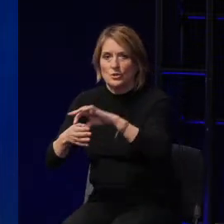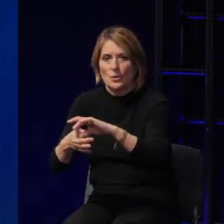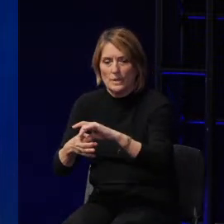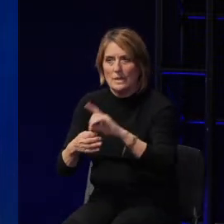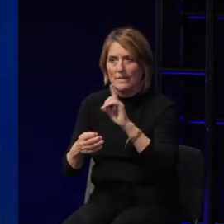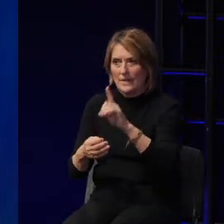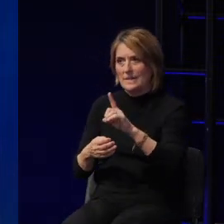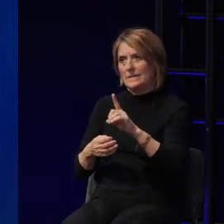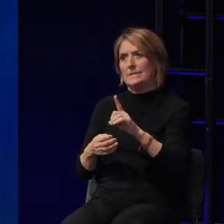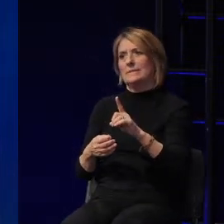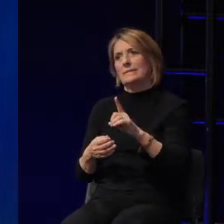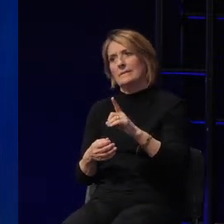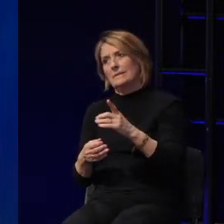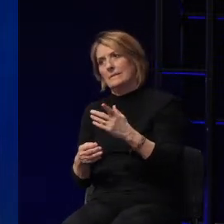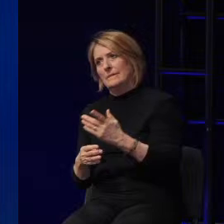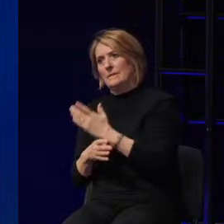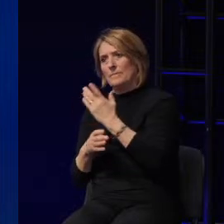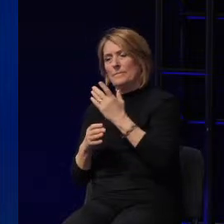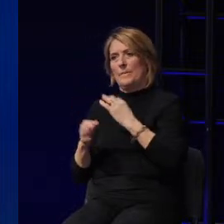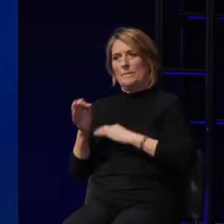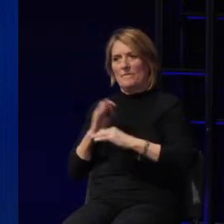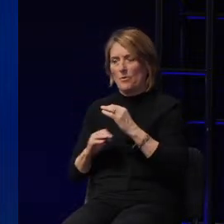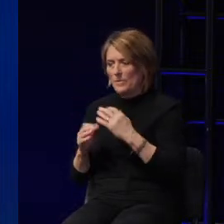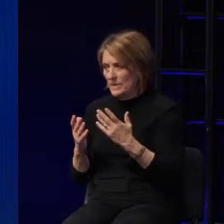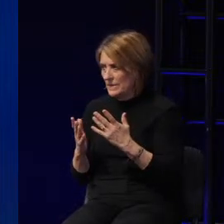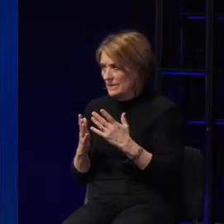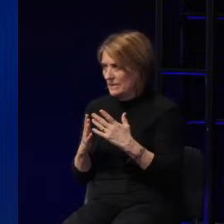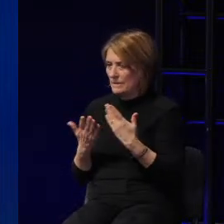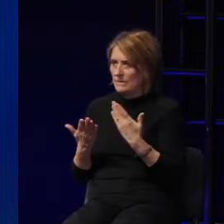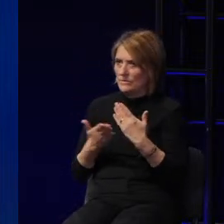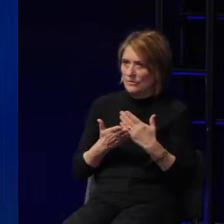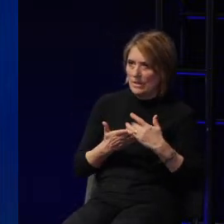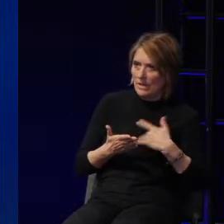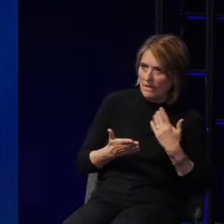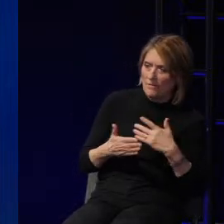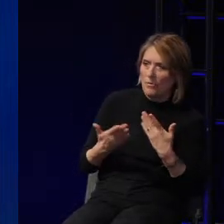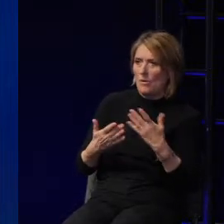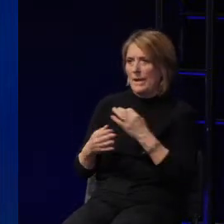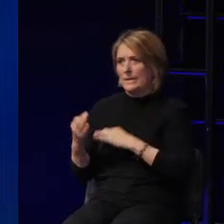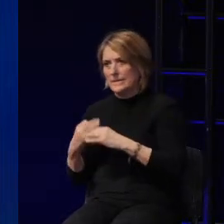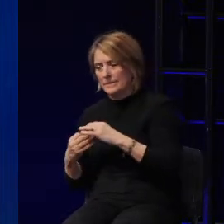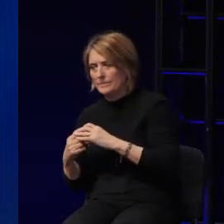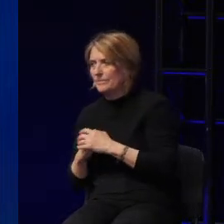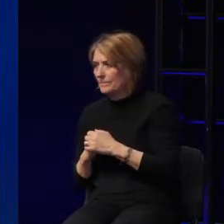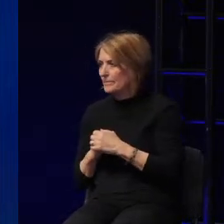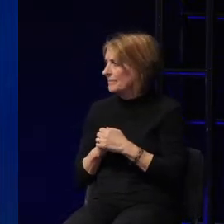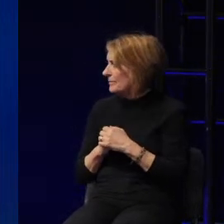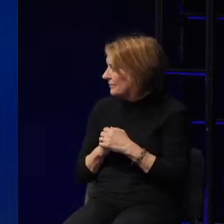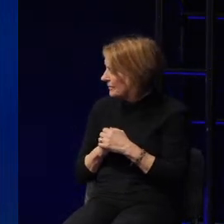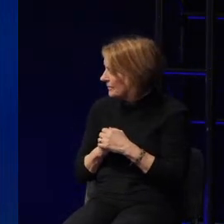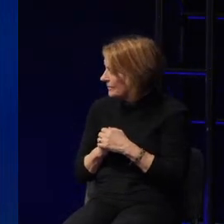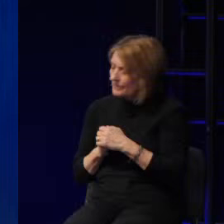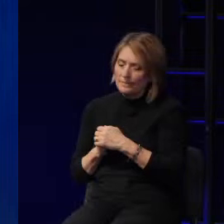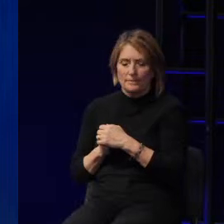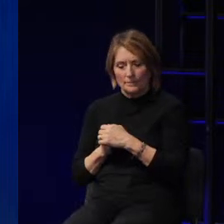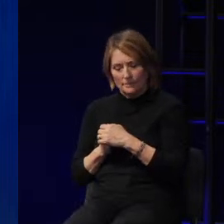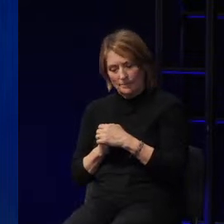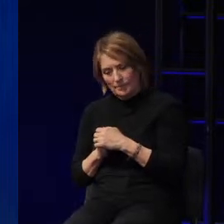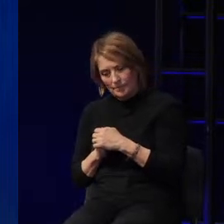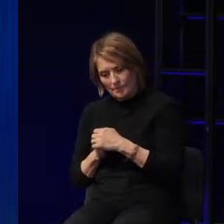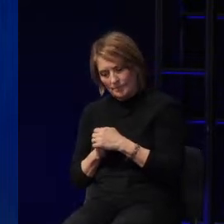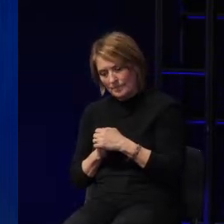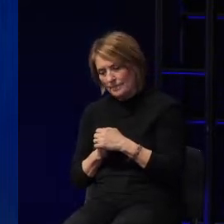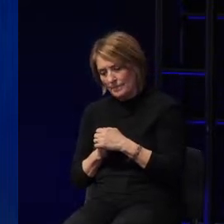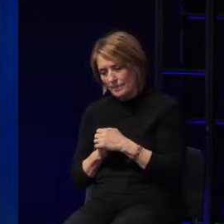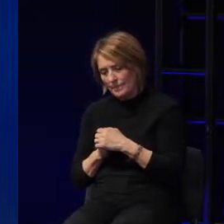the performance, whether it's a real life performance or an acting performance. And I think that's when